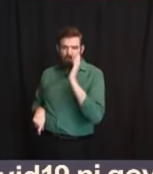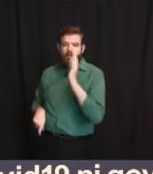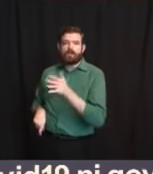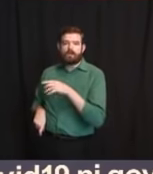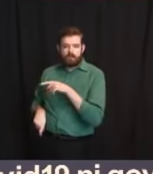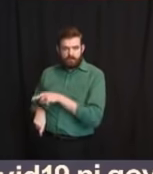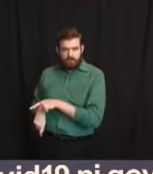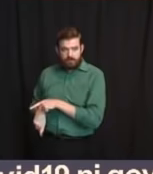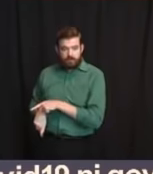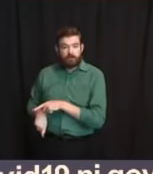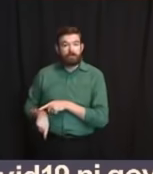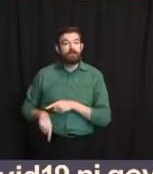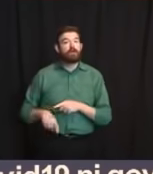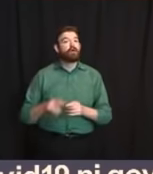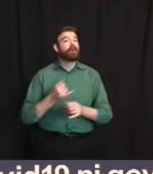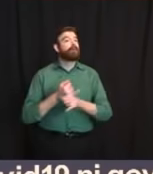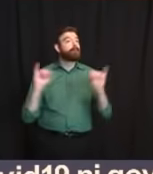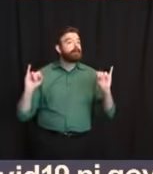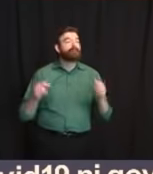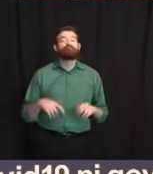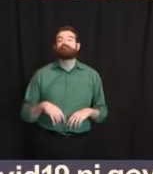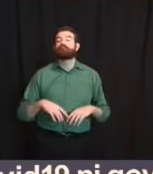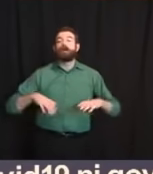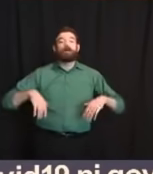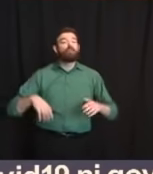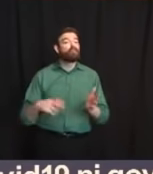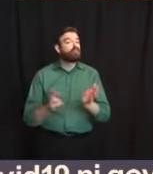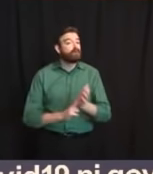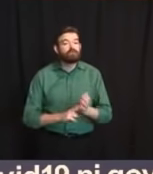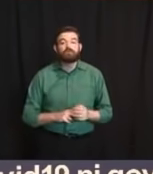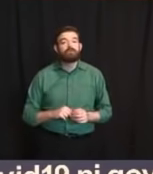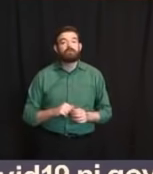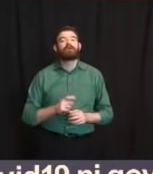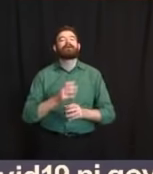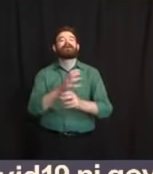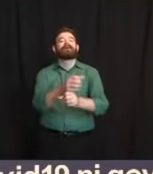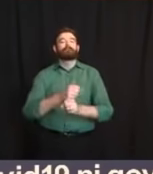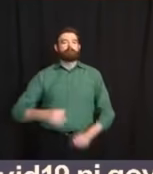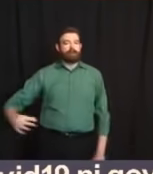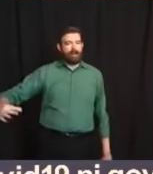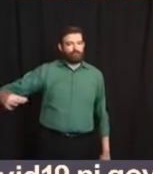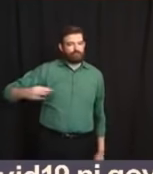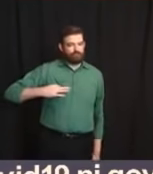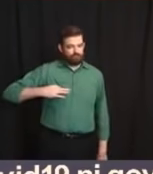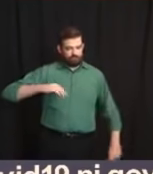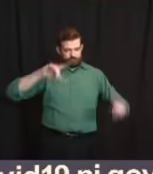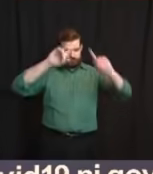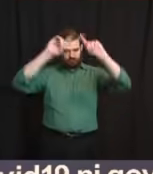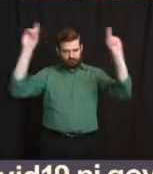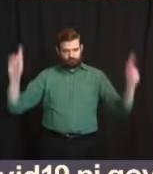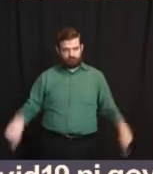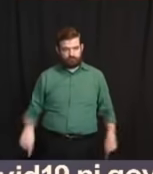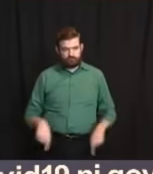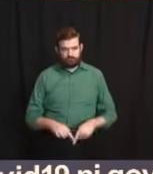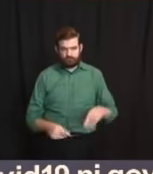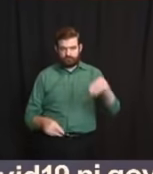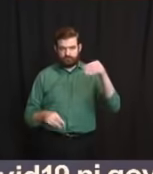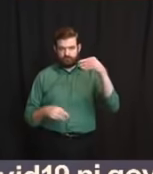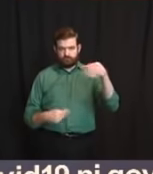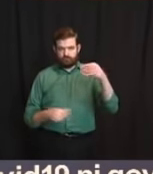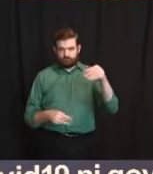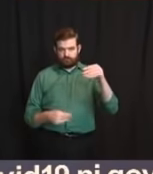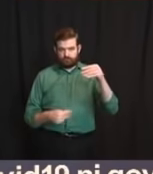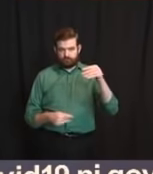application that you have to put in to get a mail-in ballot. In all the above cases, it's prepaid postage. I